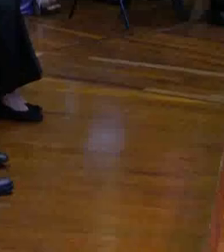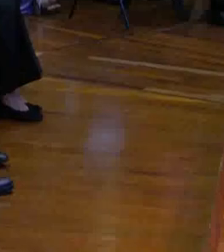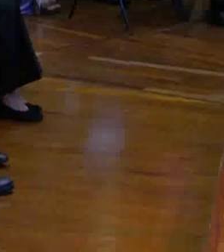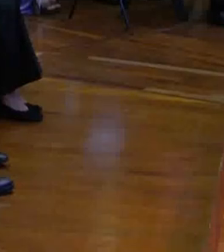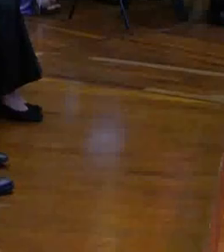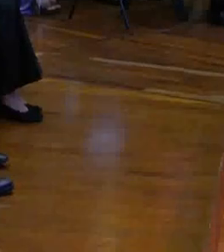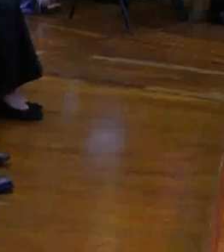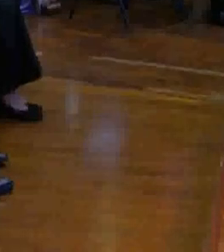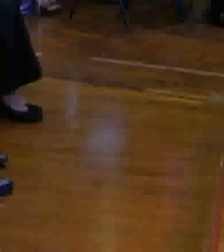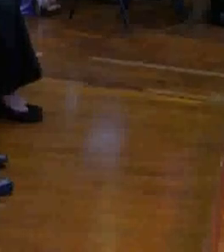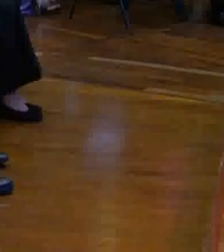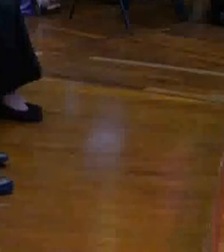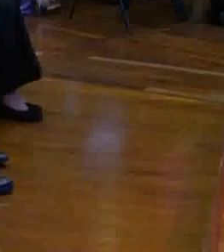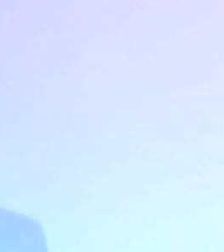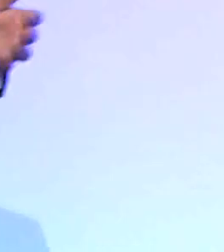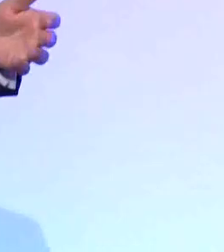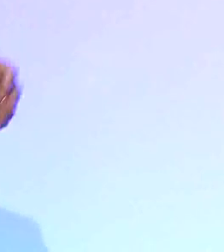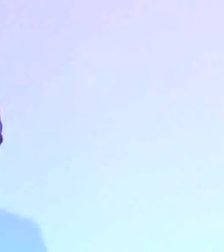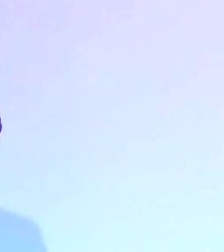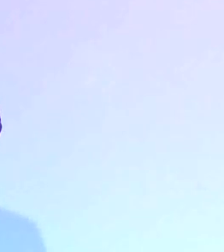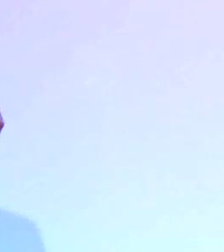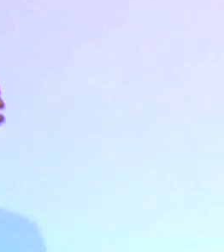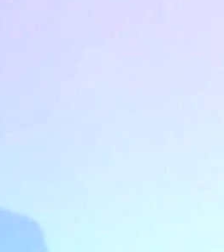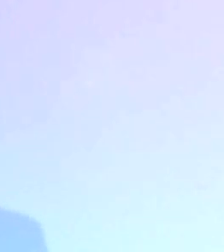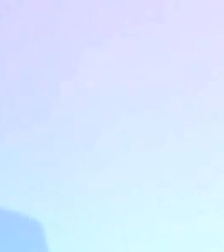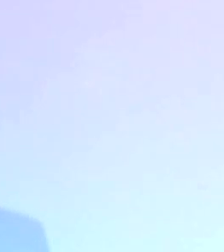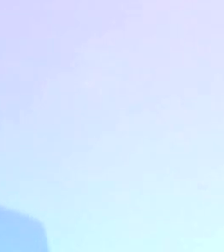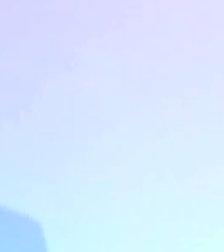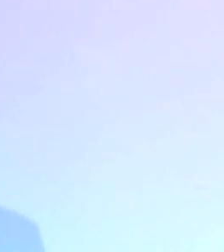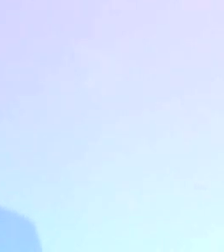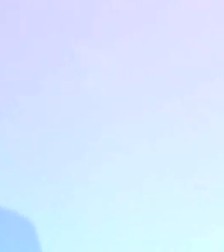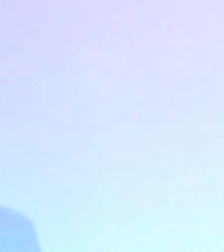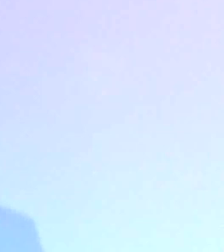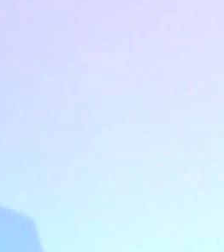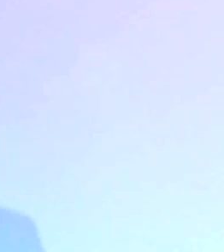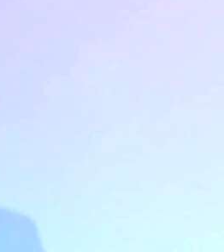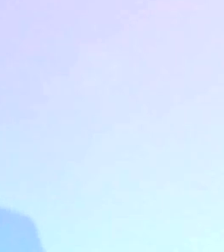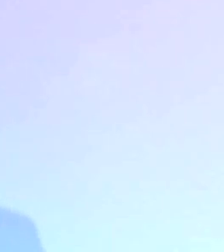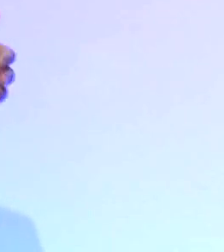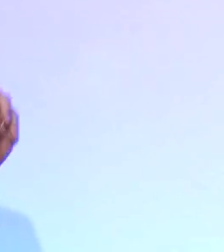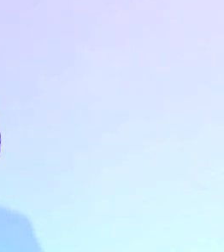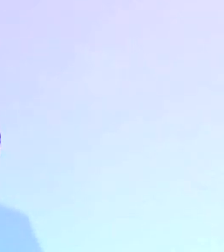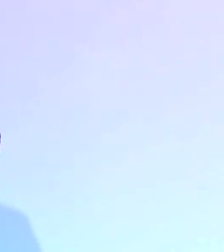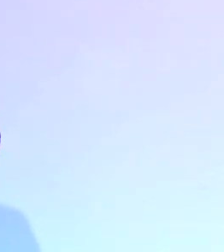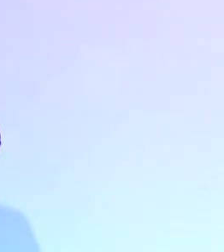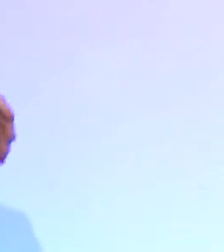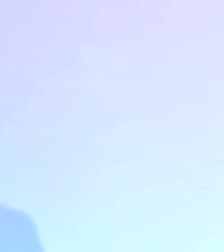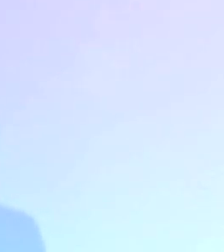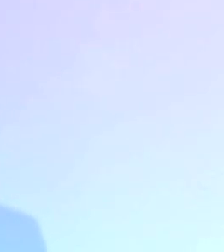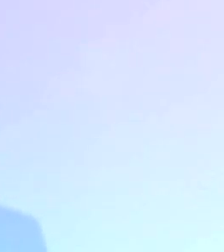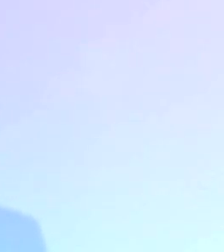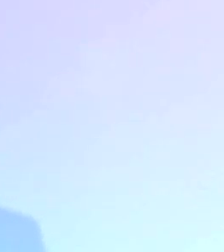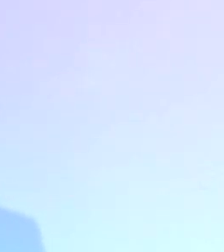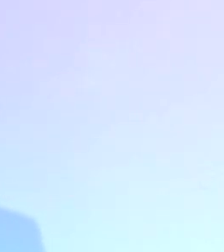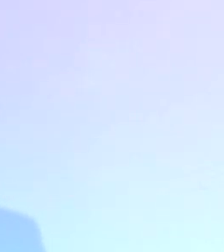Messieurs les ministres, cher Bandar El-Khorayef, Monsieur le secrétaire général, Mesdames les